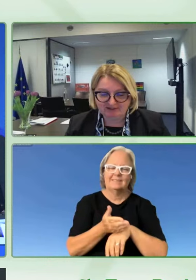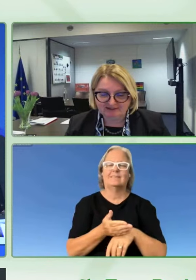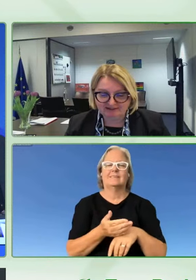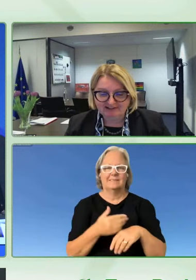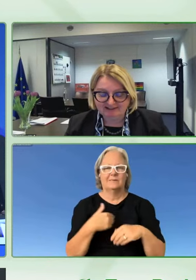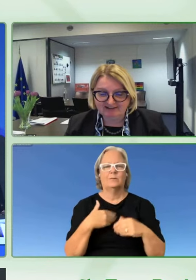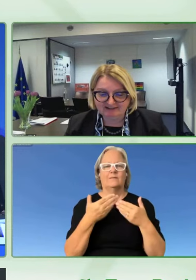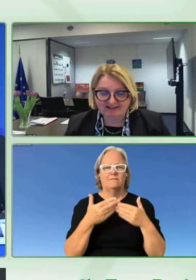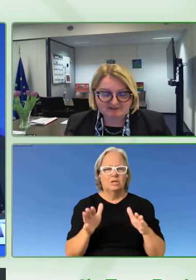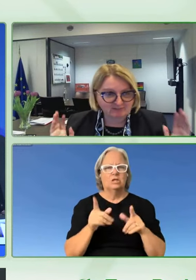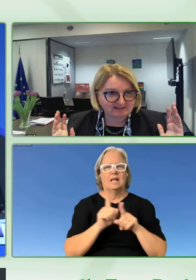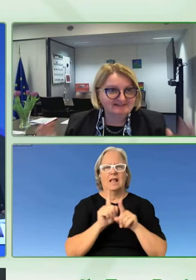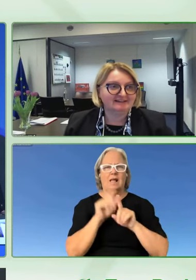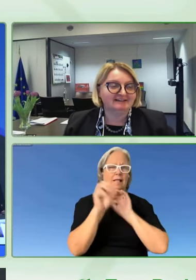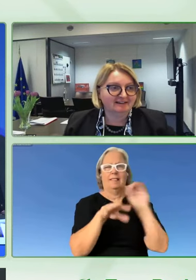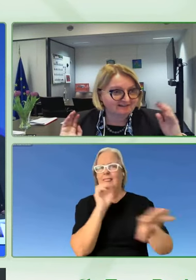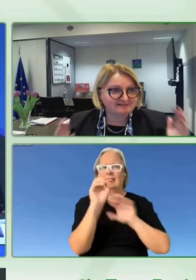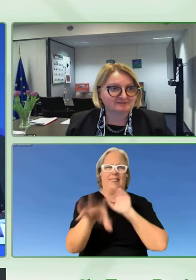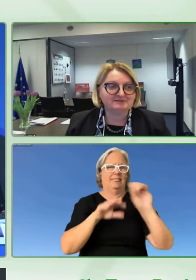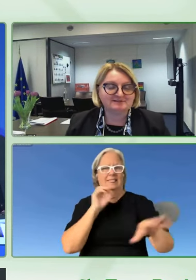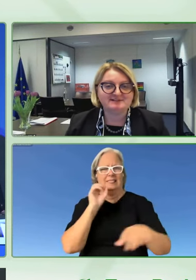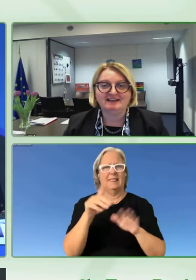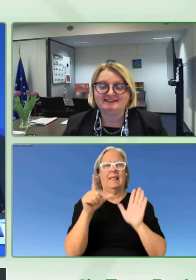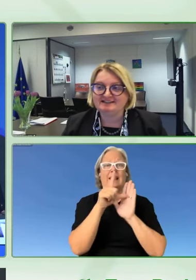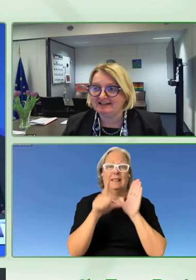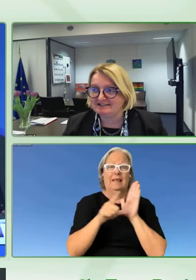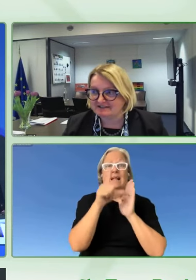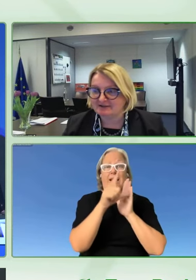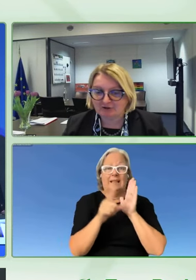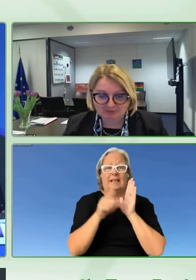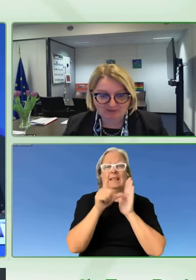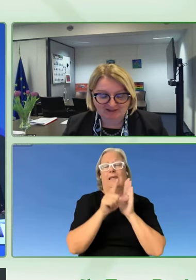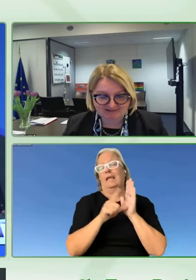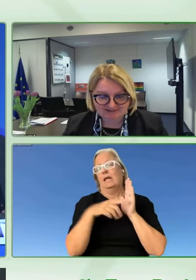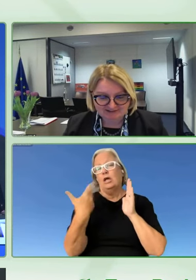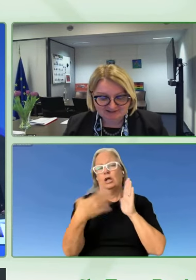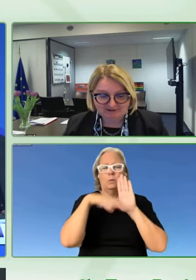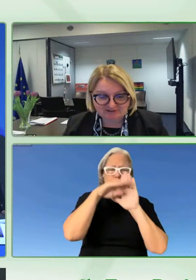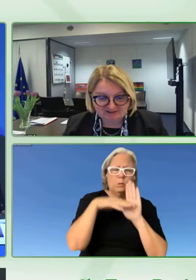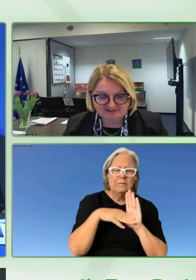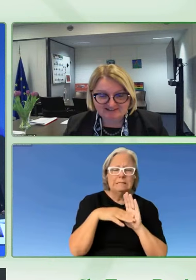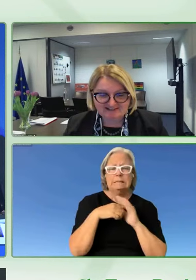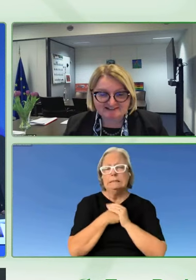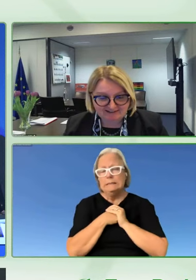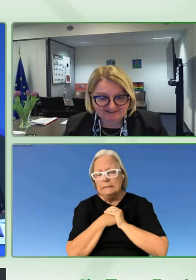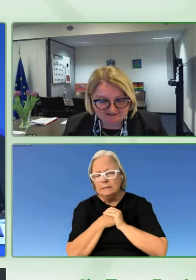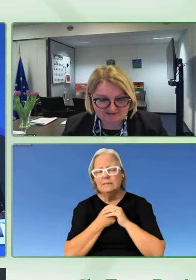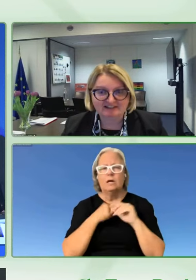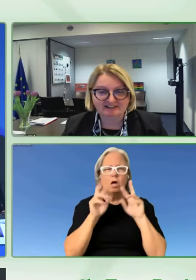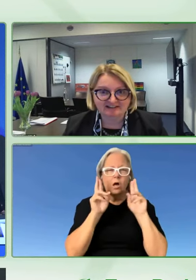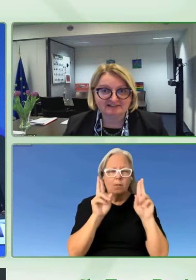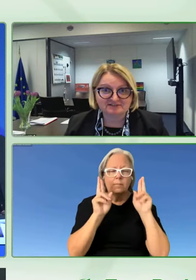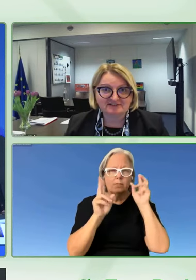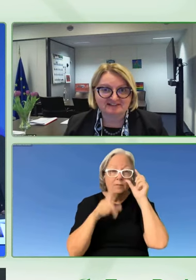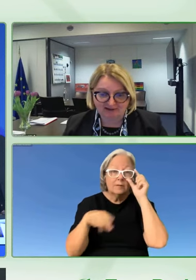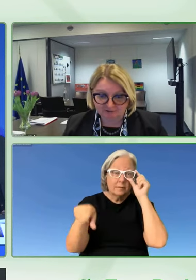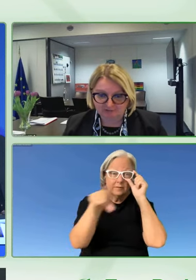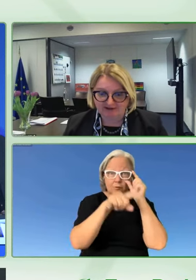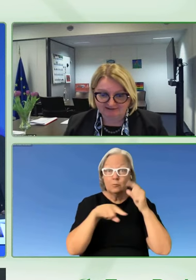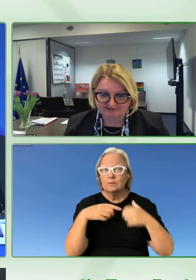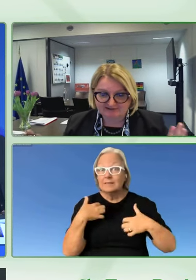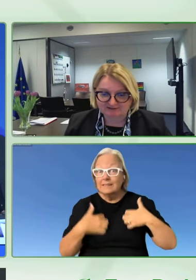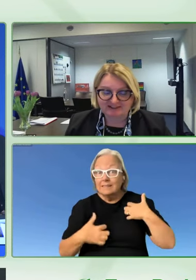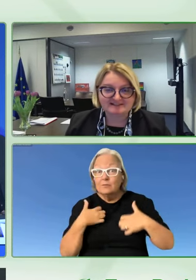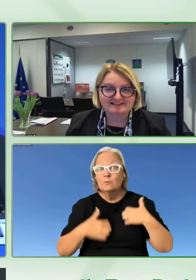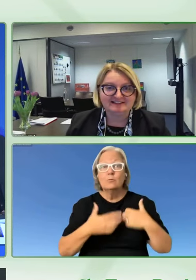so many legal aspects, legal rights, rules, and I just hope that audience is still interested in